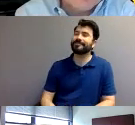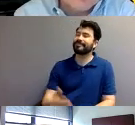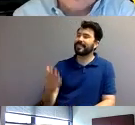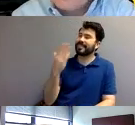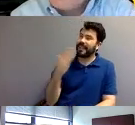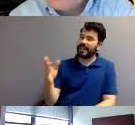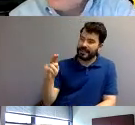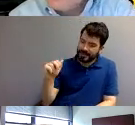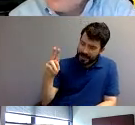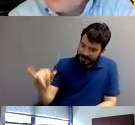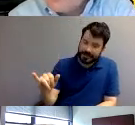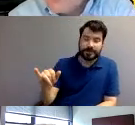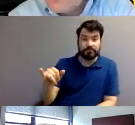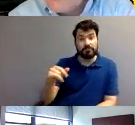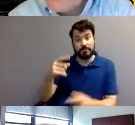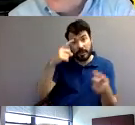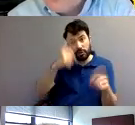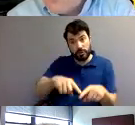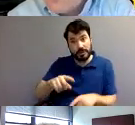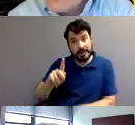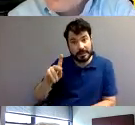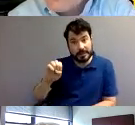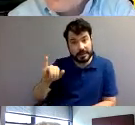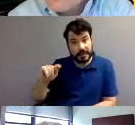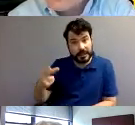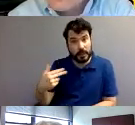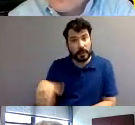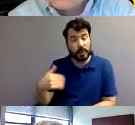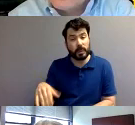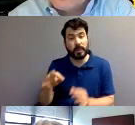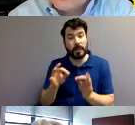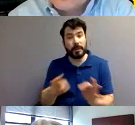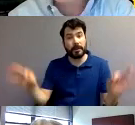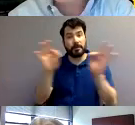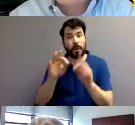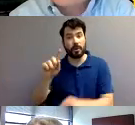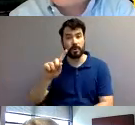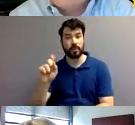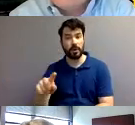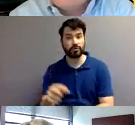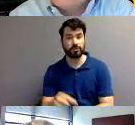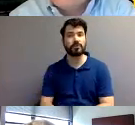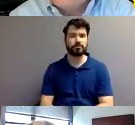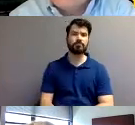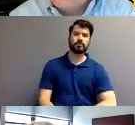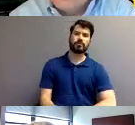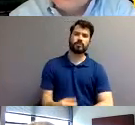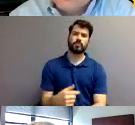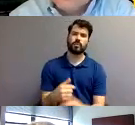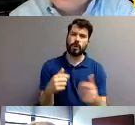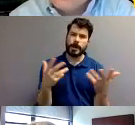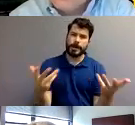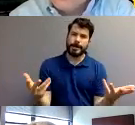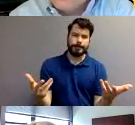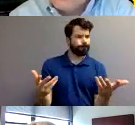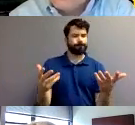and Keith, thanks. I agree. This is an incredibly important question and one we have to continue to address together as an organization.